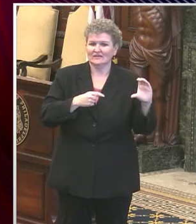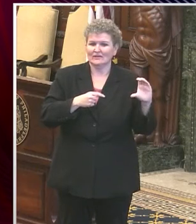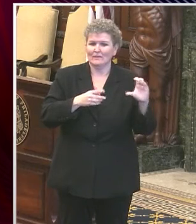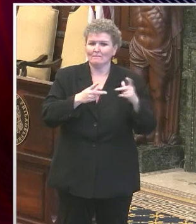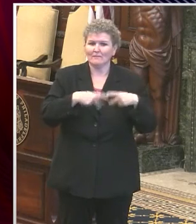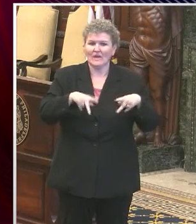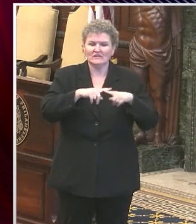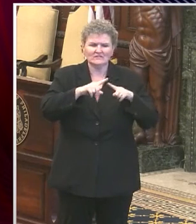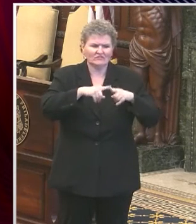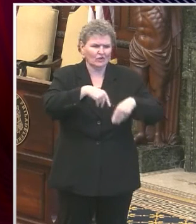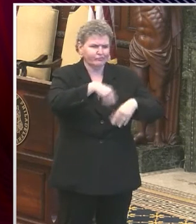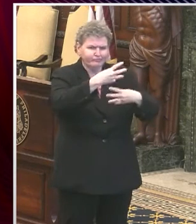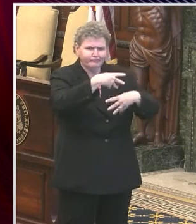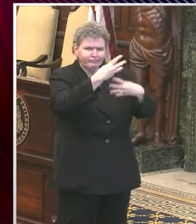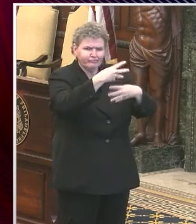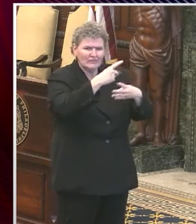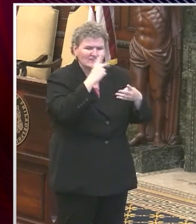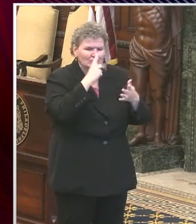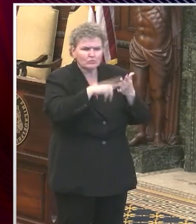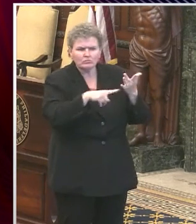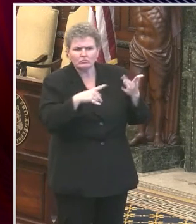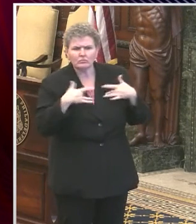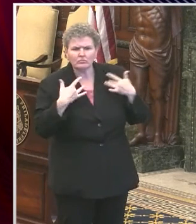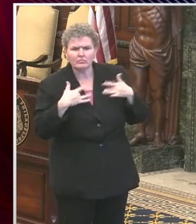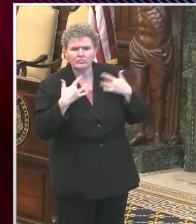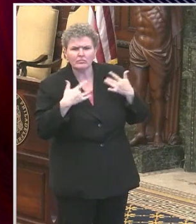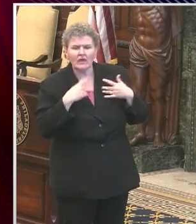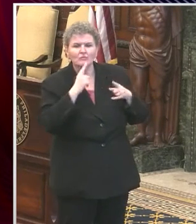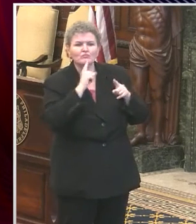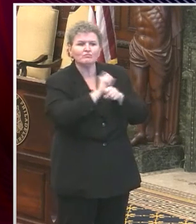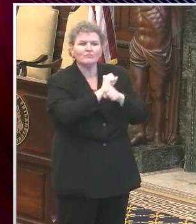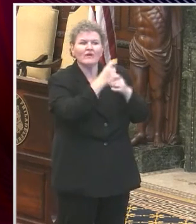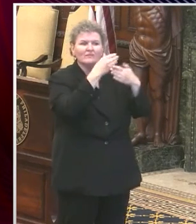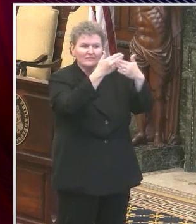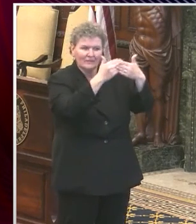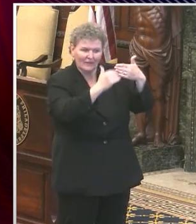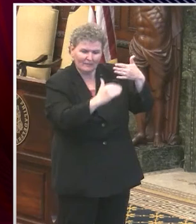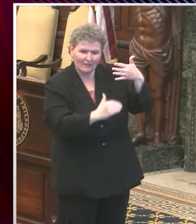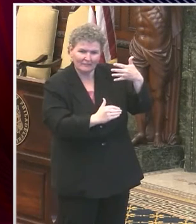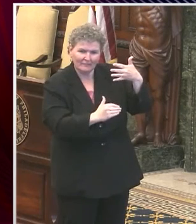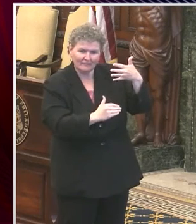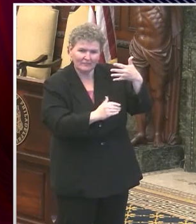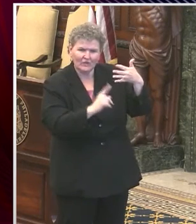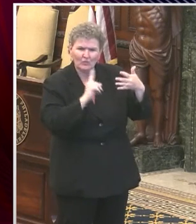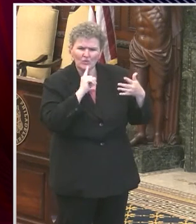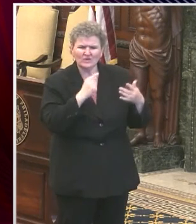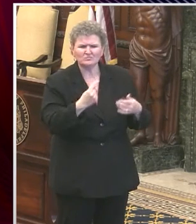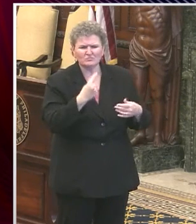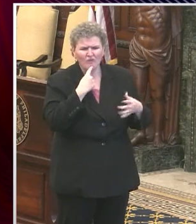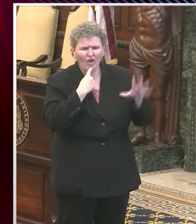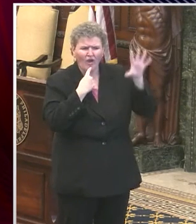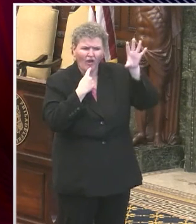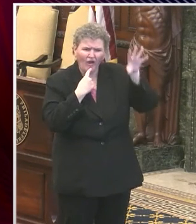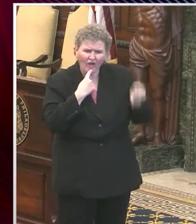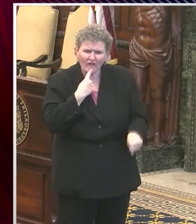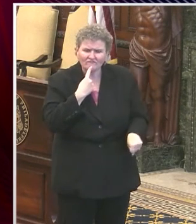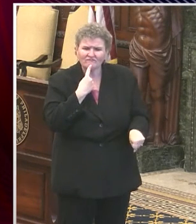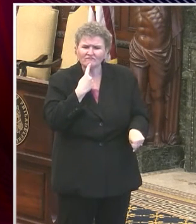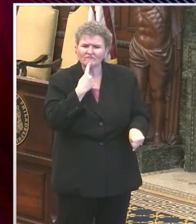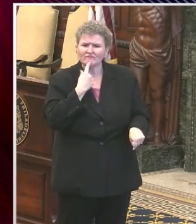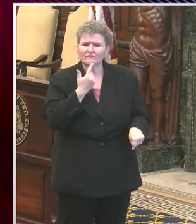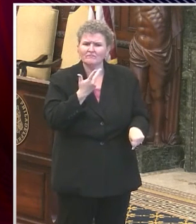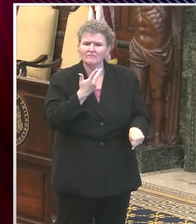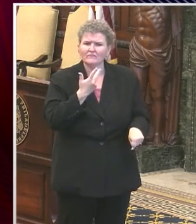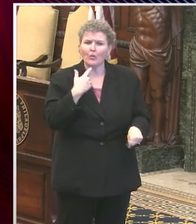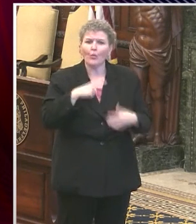to really feel like you're getting the straight scientific facts. And that's really very, very disappointing. Having said that, what I'm hearing through